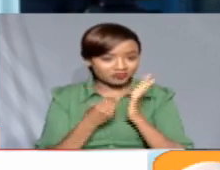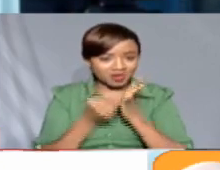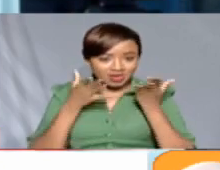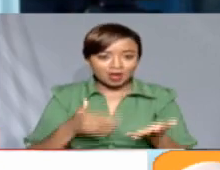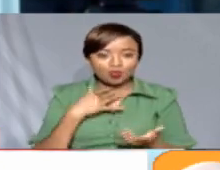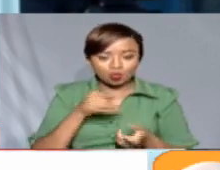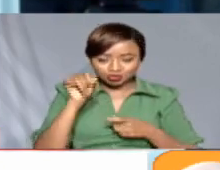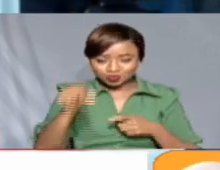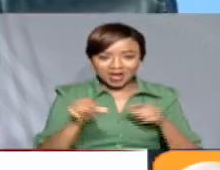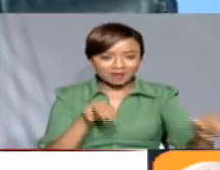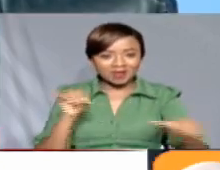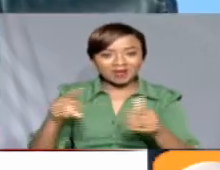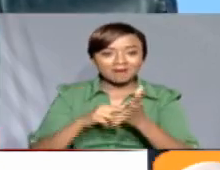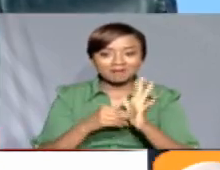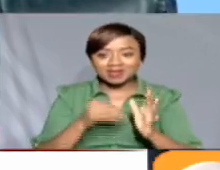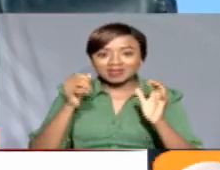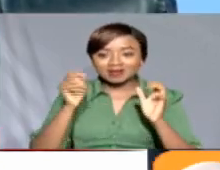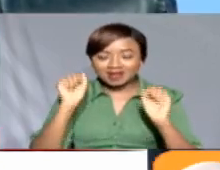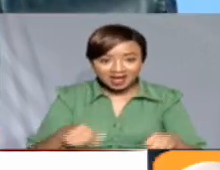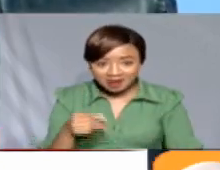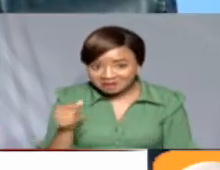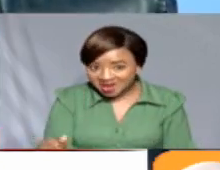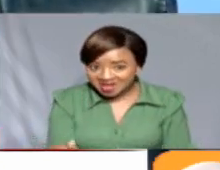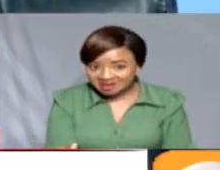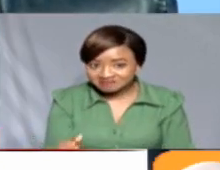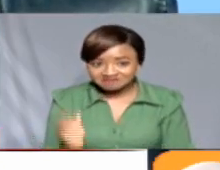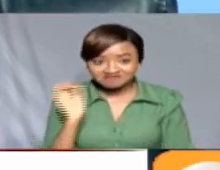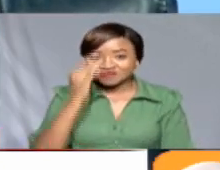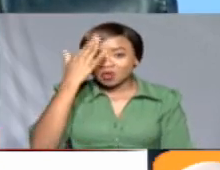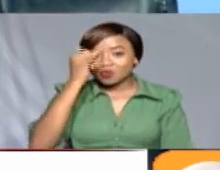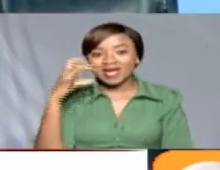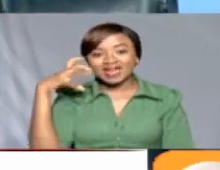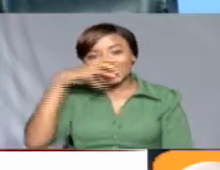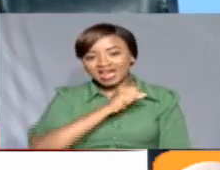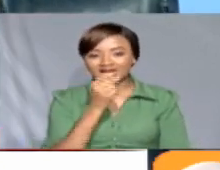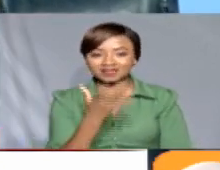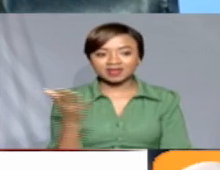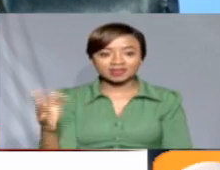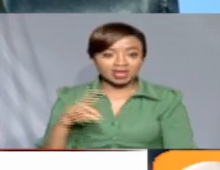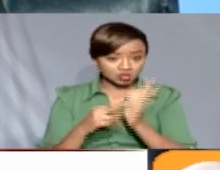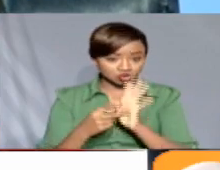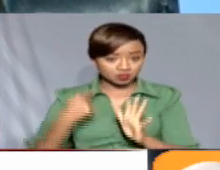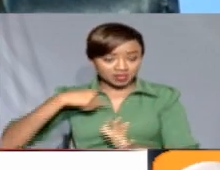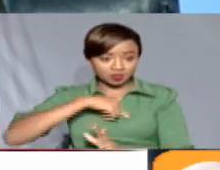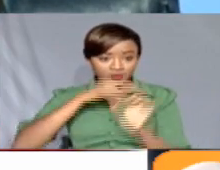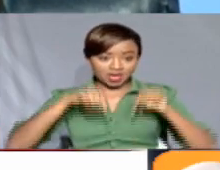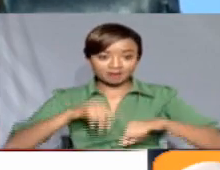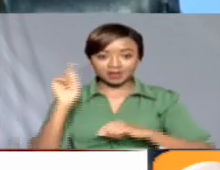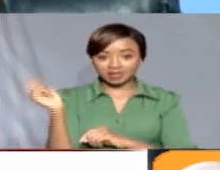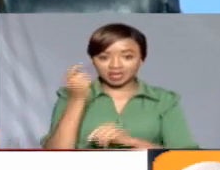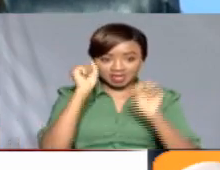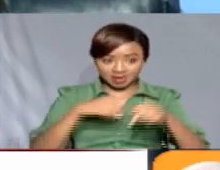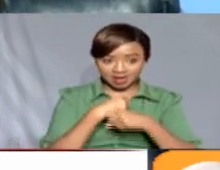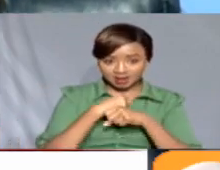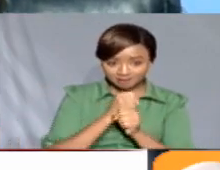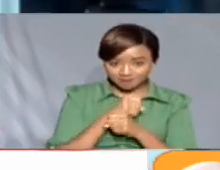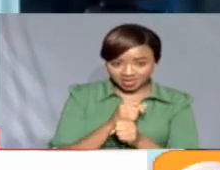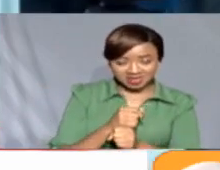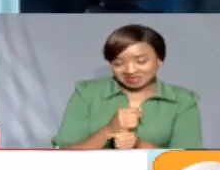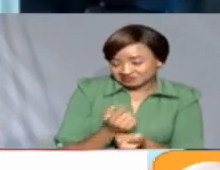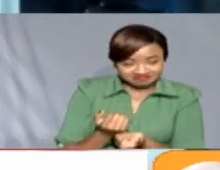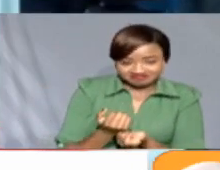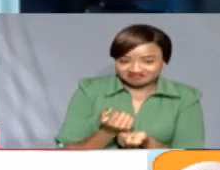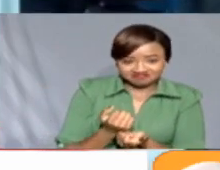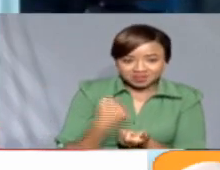buy, there's nowhere to buy. So is the solution to produce these reagents locally? Can we do that? No, it's not even a solution right now,